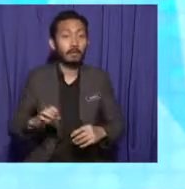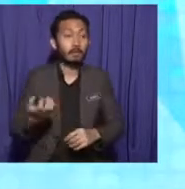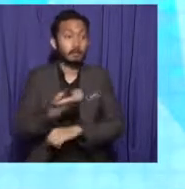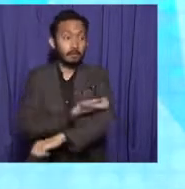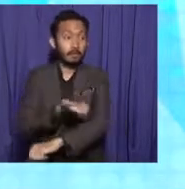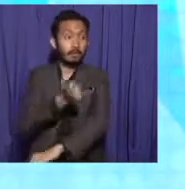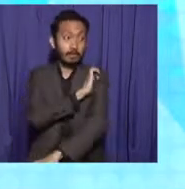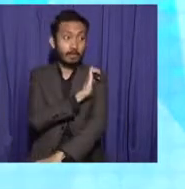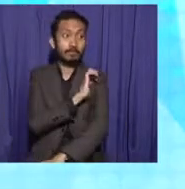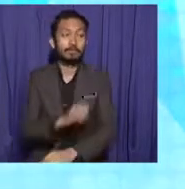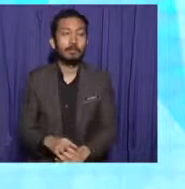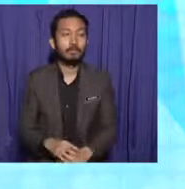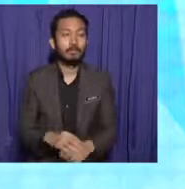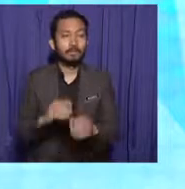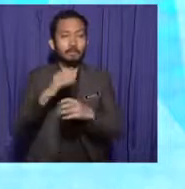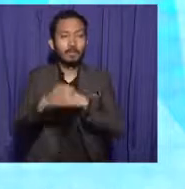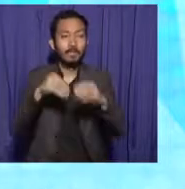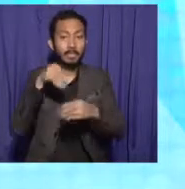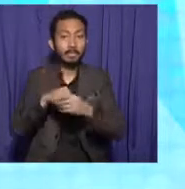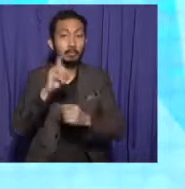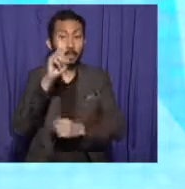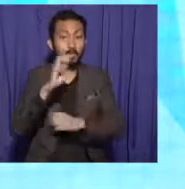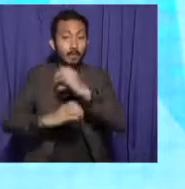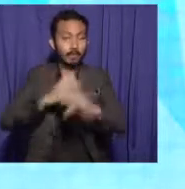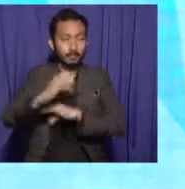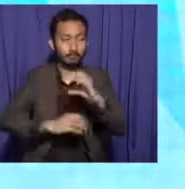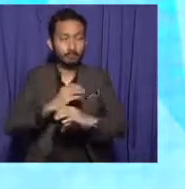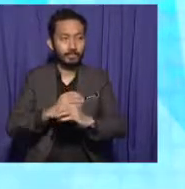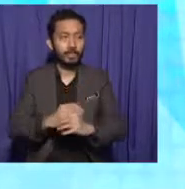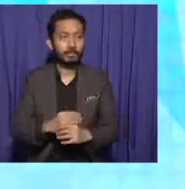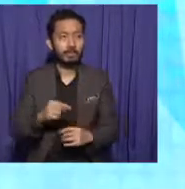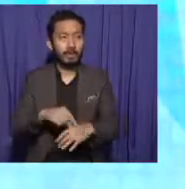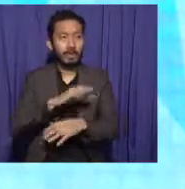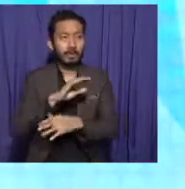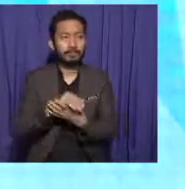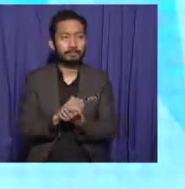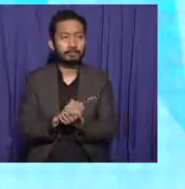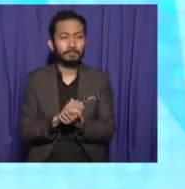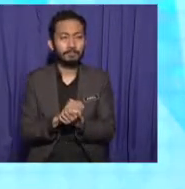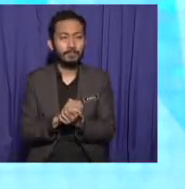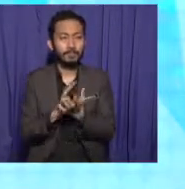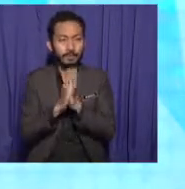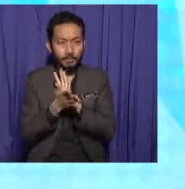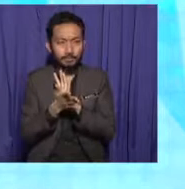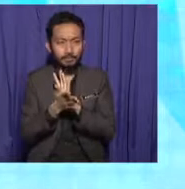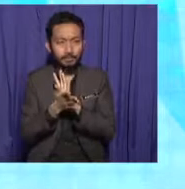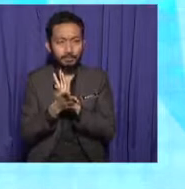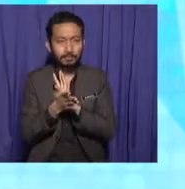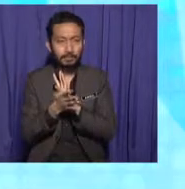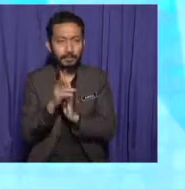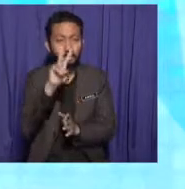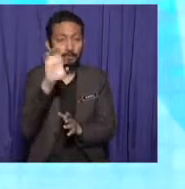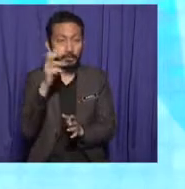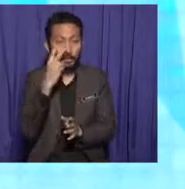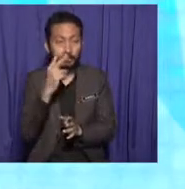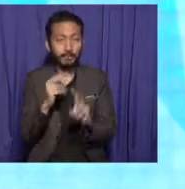shaded region can be found by cutting and making it into a rectangle. From the derivations, the average power